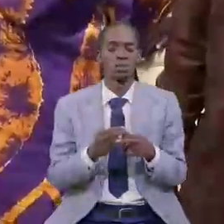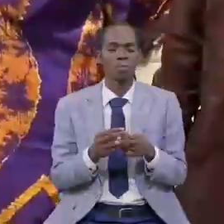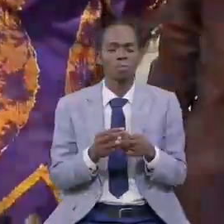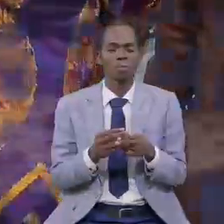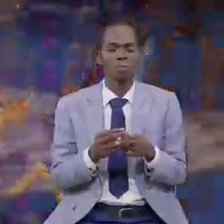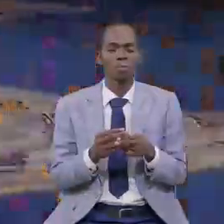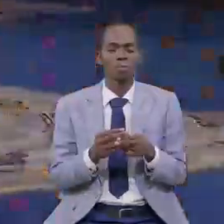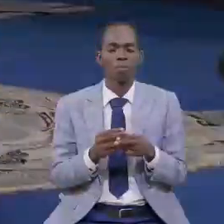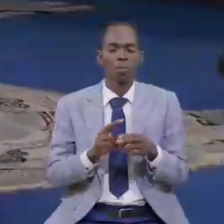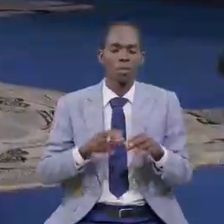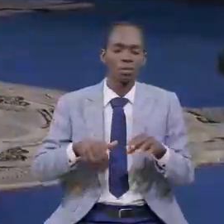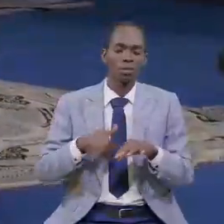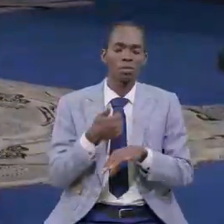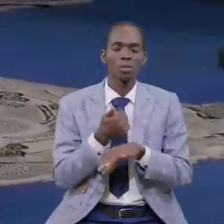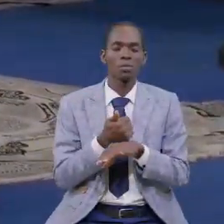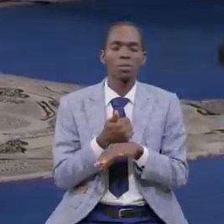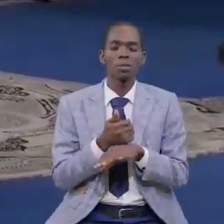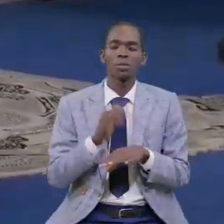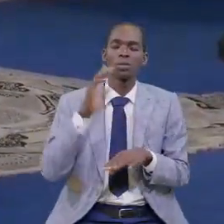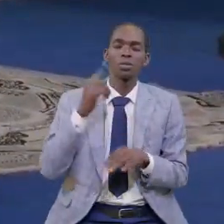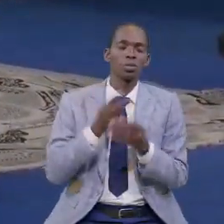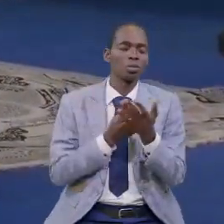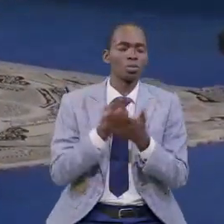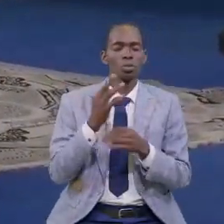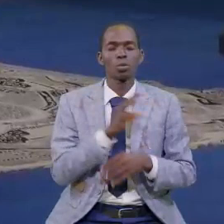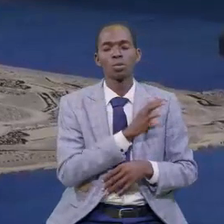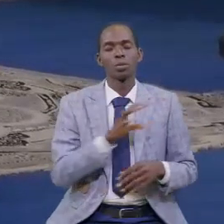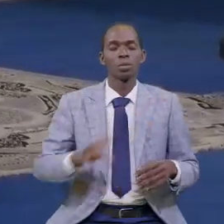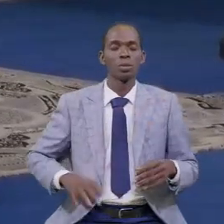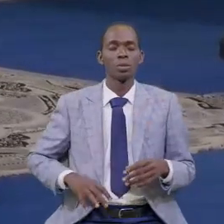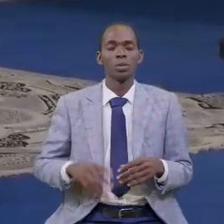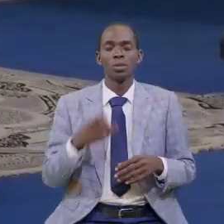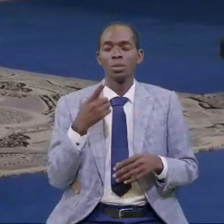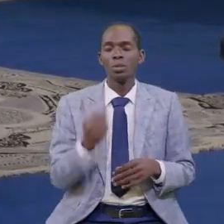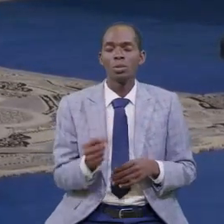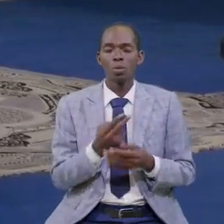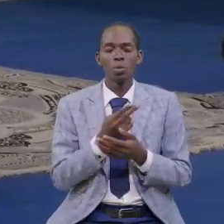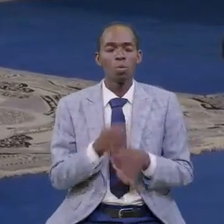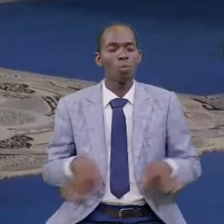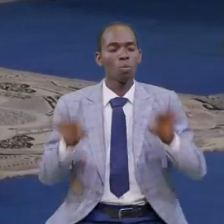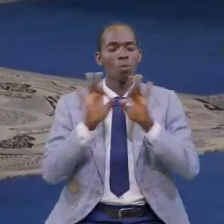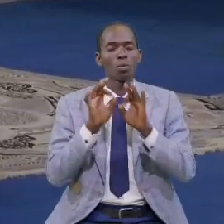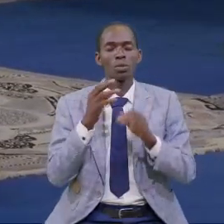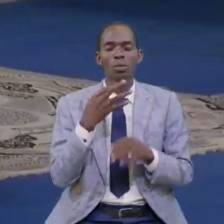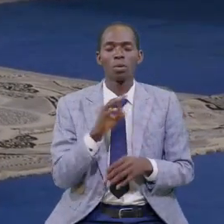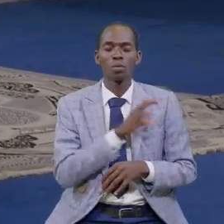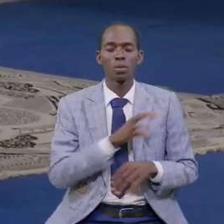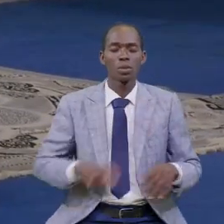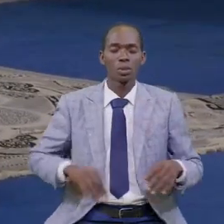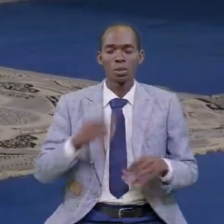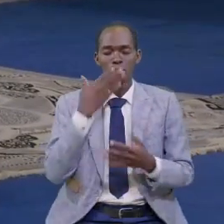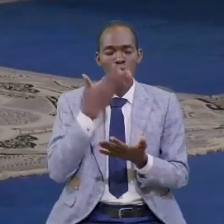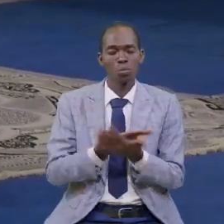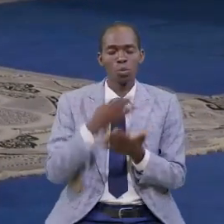Confirm the truth of Christ, the worthiness of Christ, the goodness of Christ in every